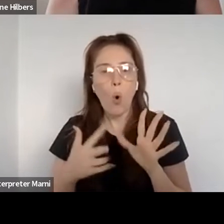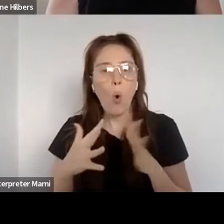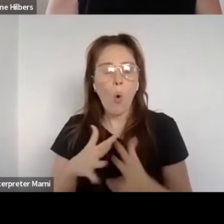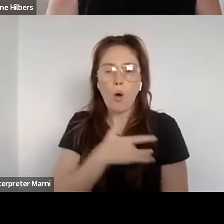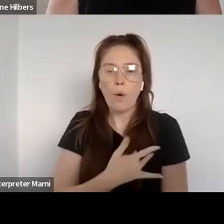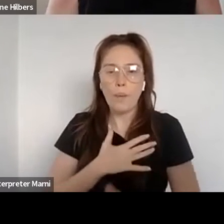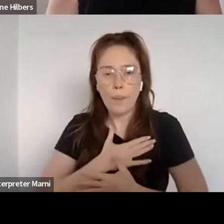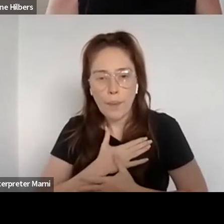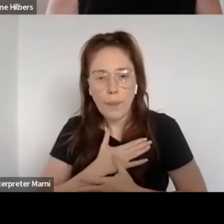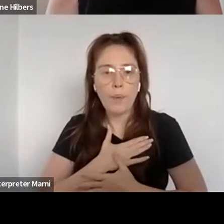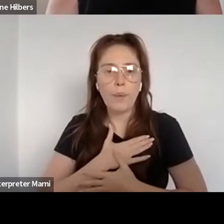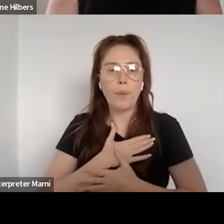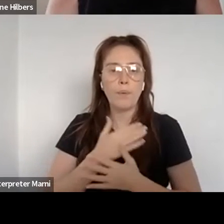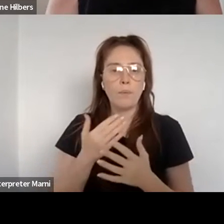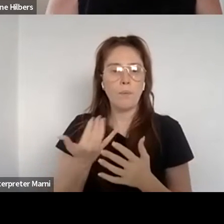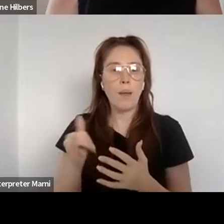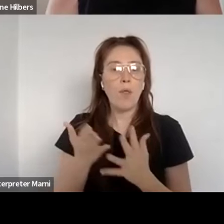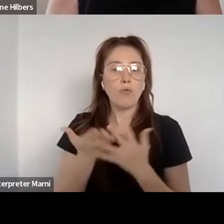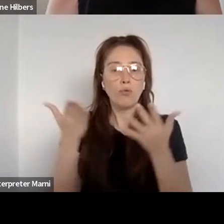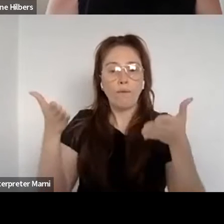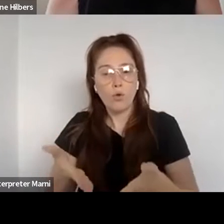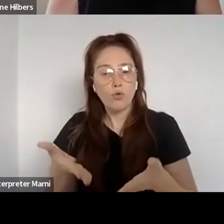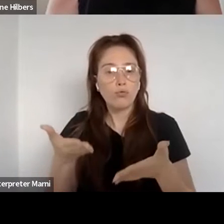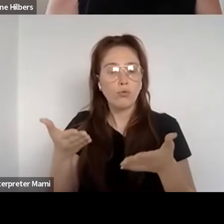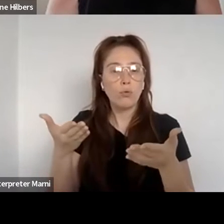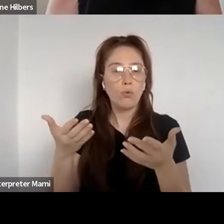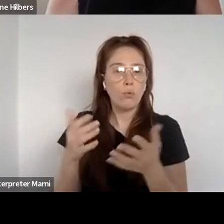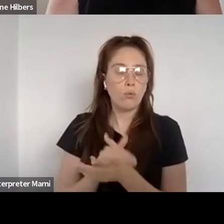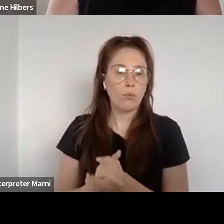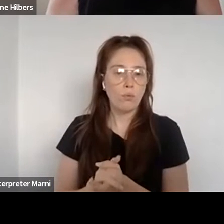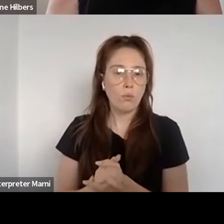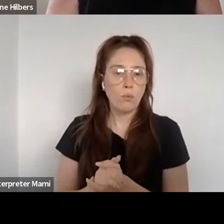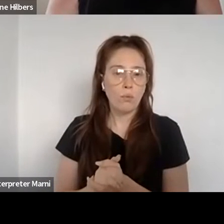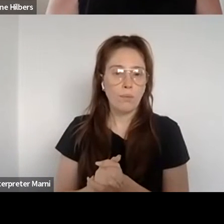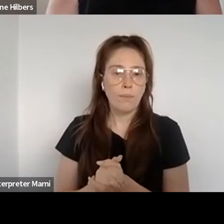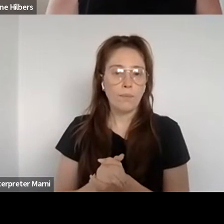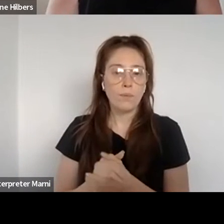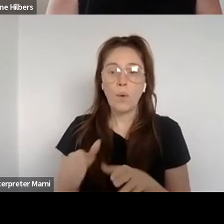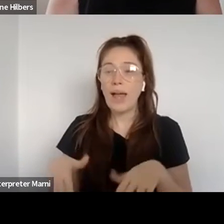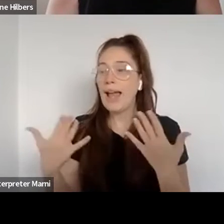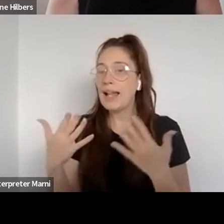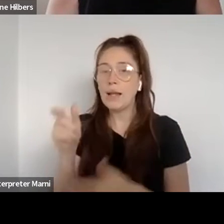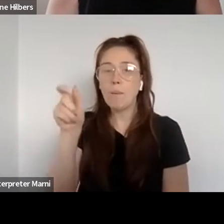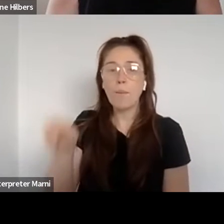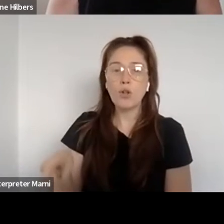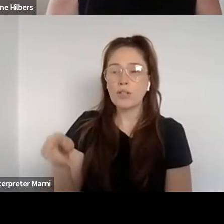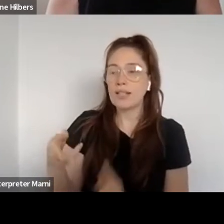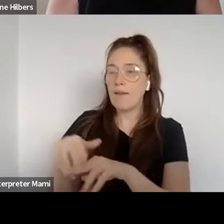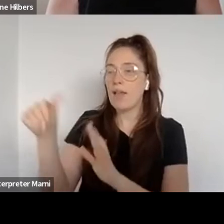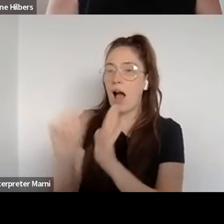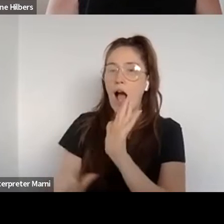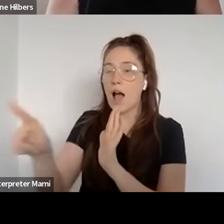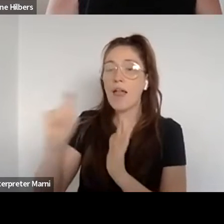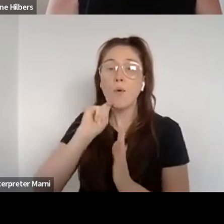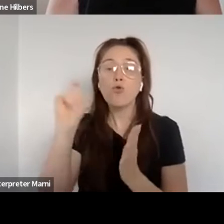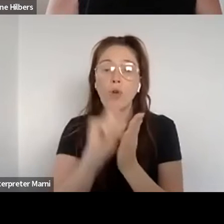funeral ceremony. And in there, often people who are arty will write on the coffin,